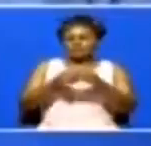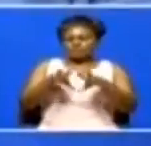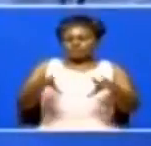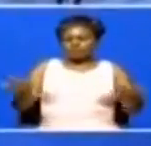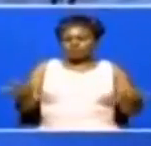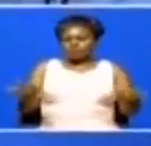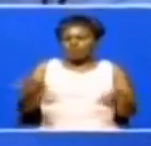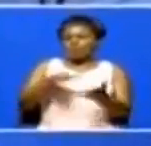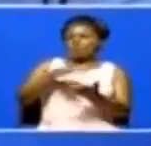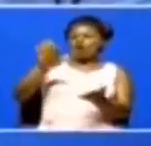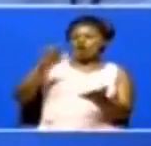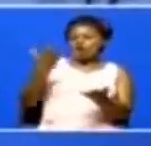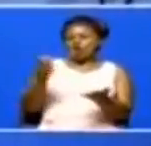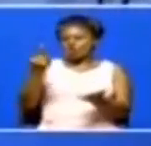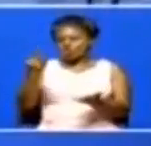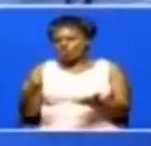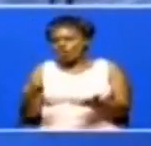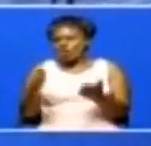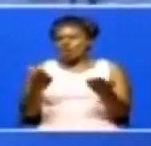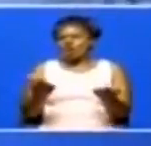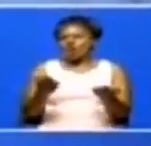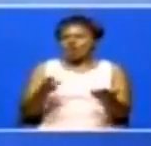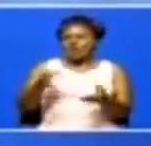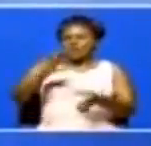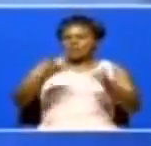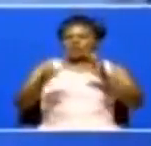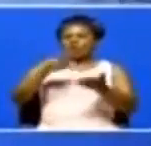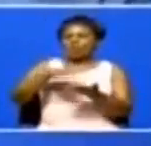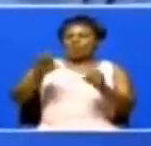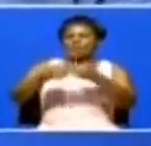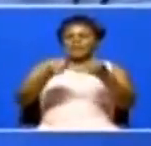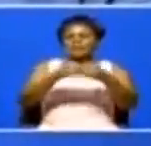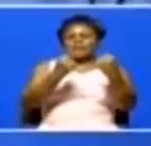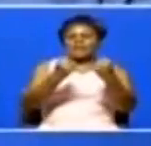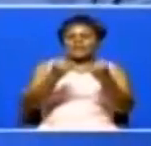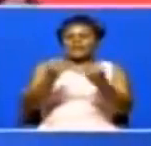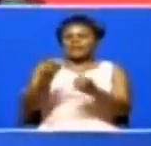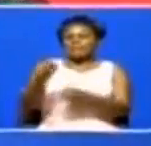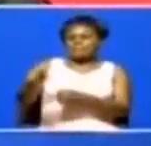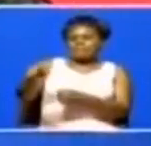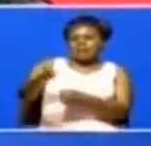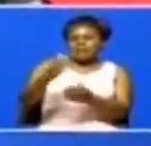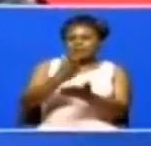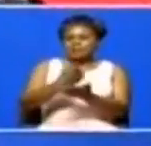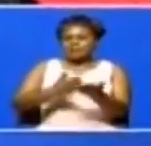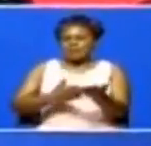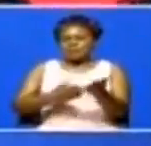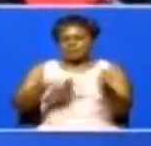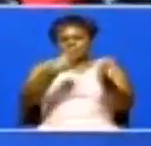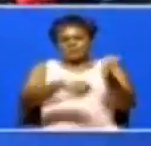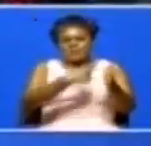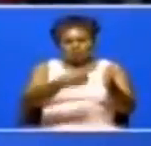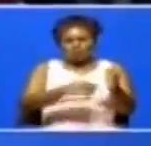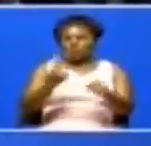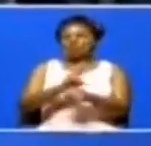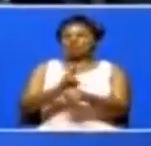underspray, that tends to lead to a lot of wastage in chemicals. You could burn your crops, you could lose your crops. Some are for industrial